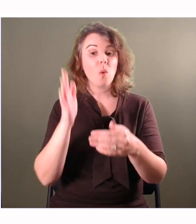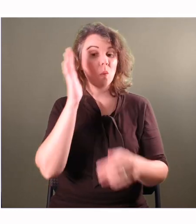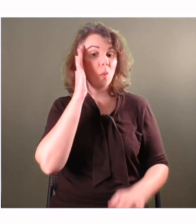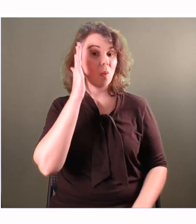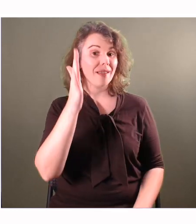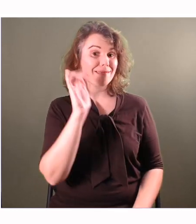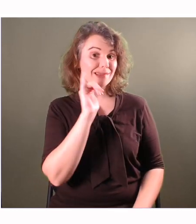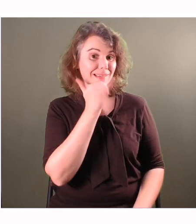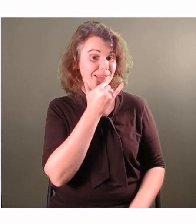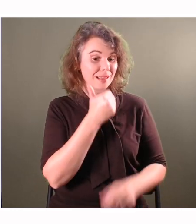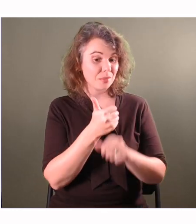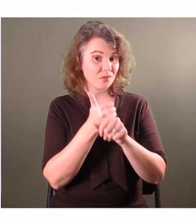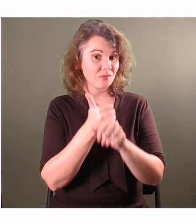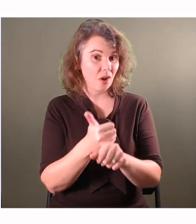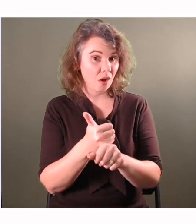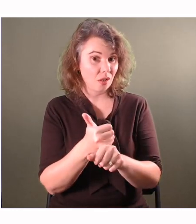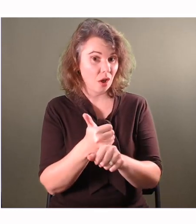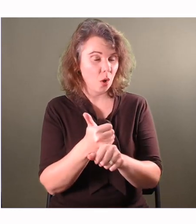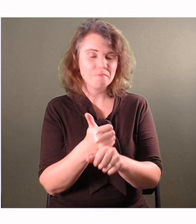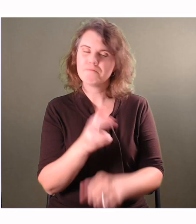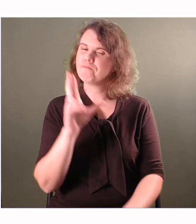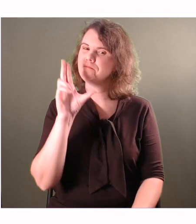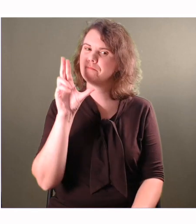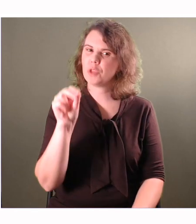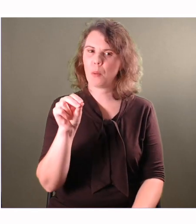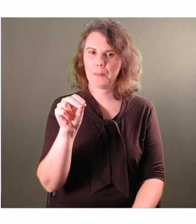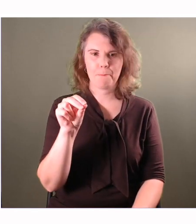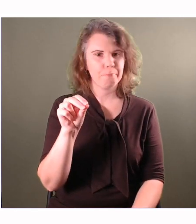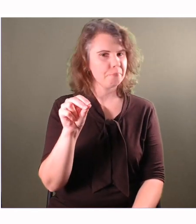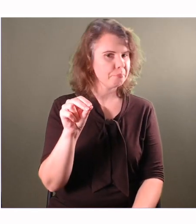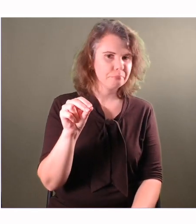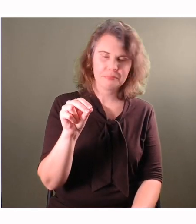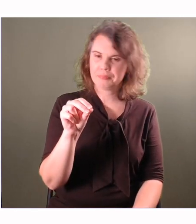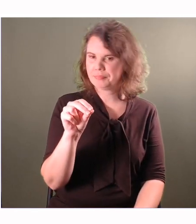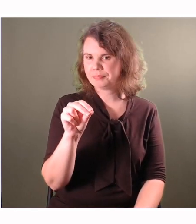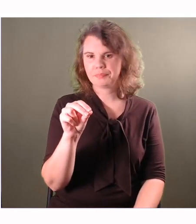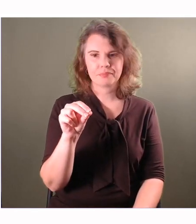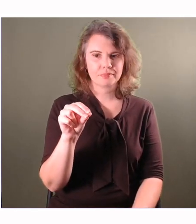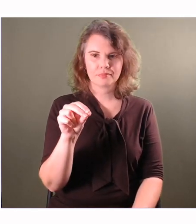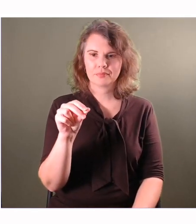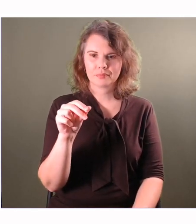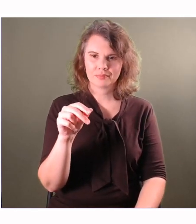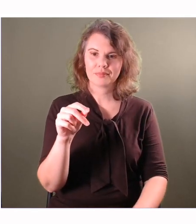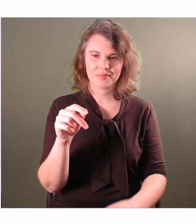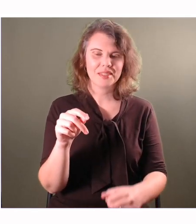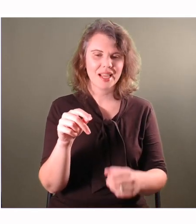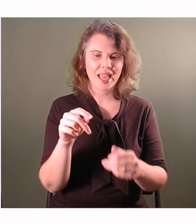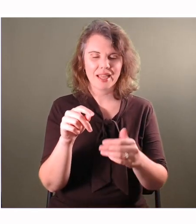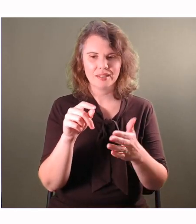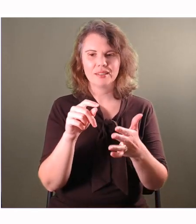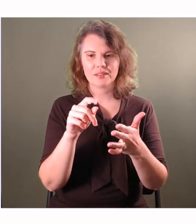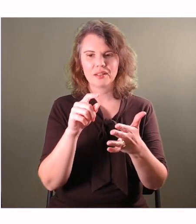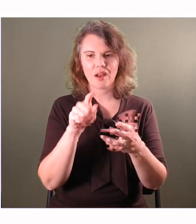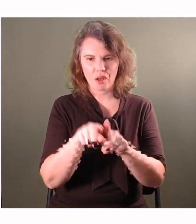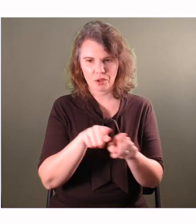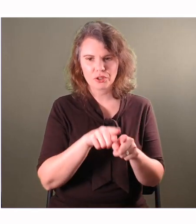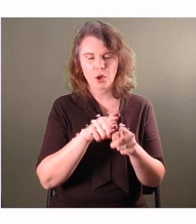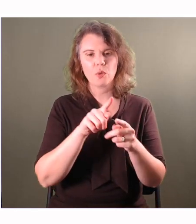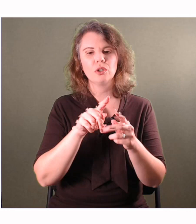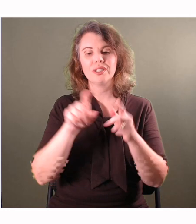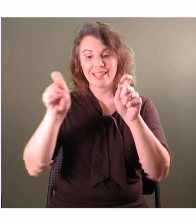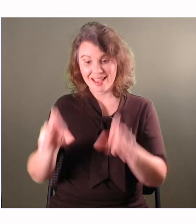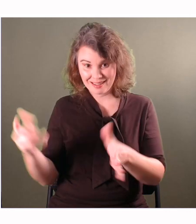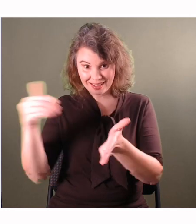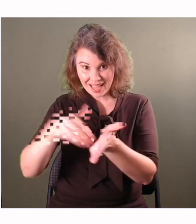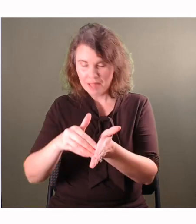Will the slips obey this rule? And the answer is no. And we also checked on another